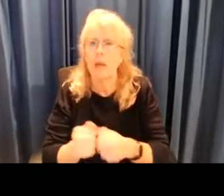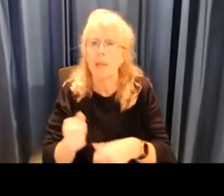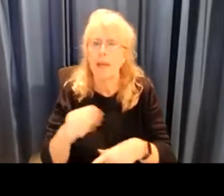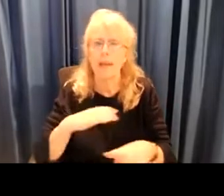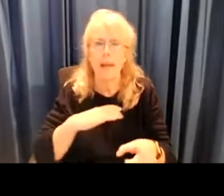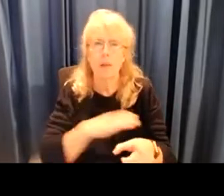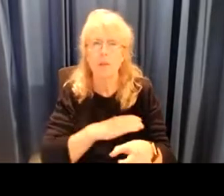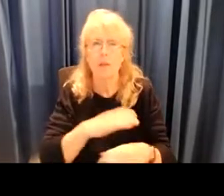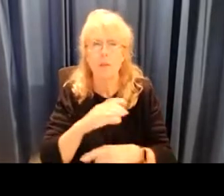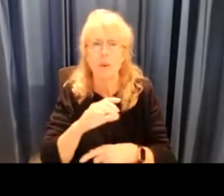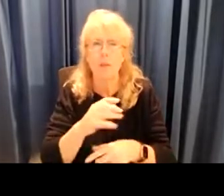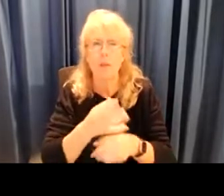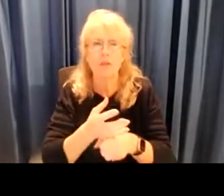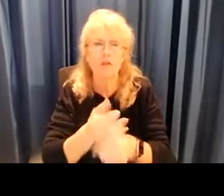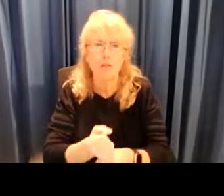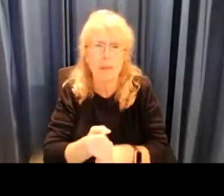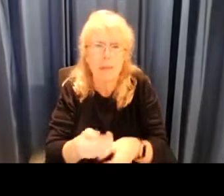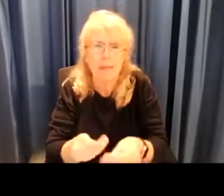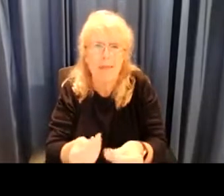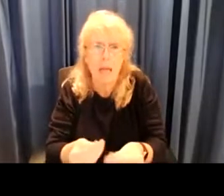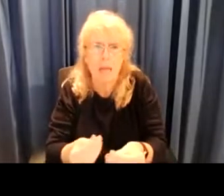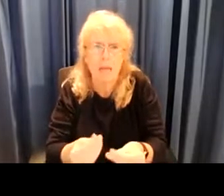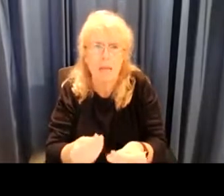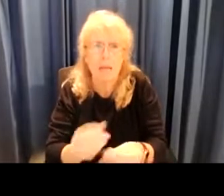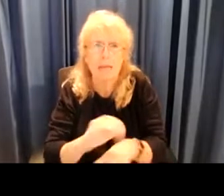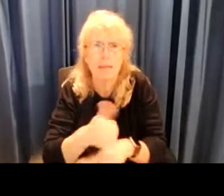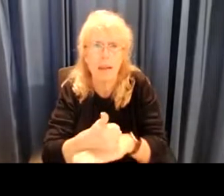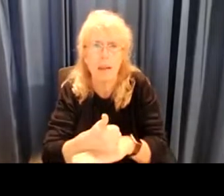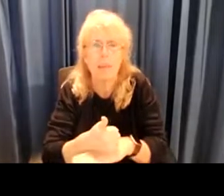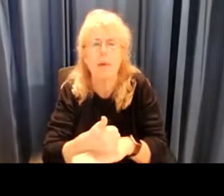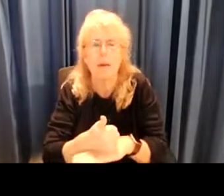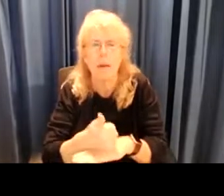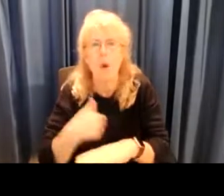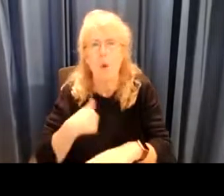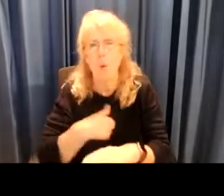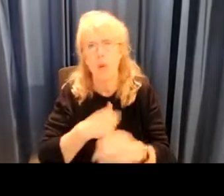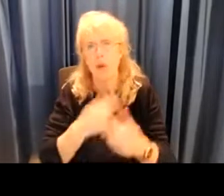that board, we are trying to